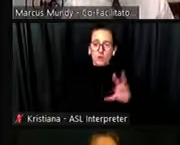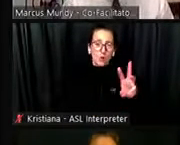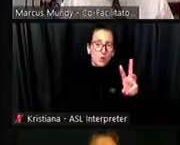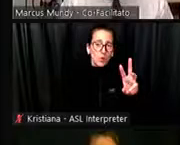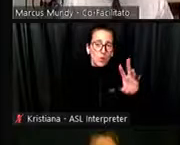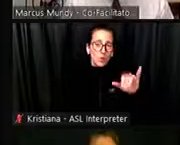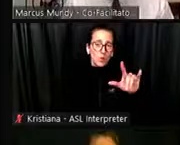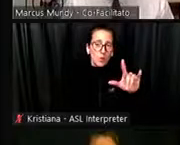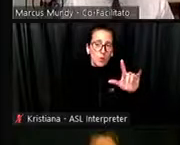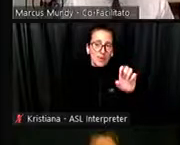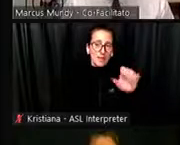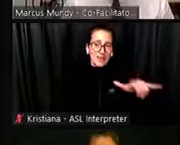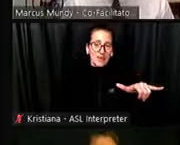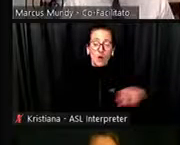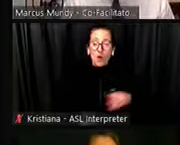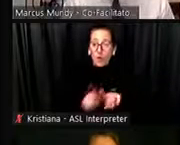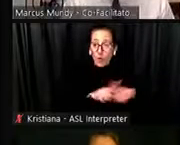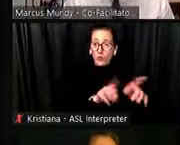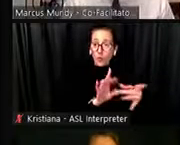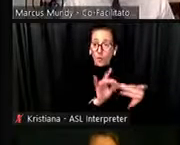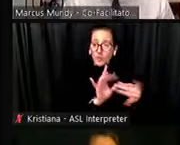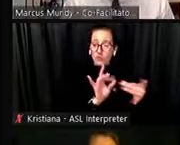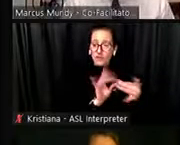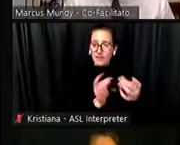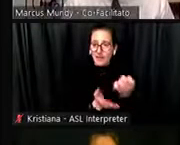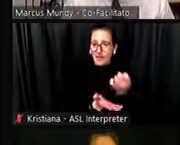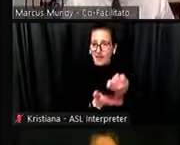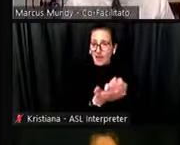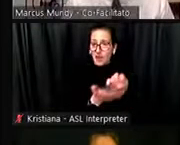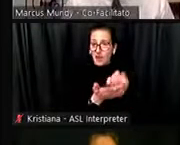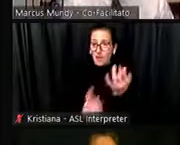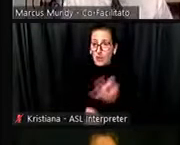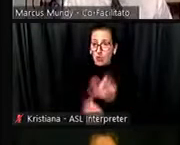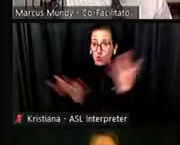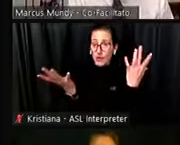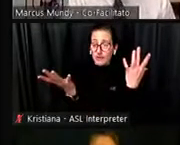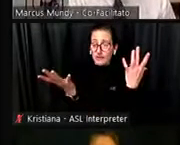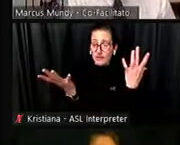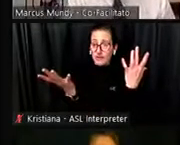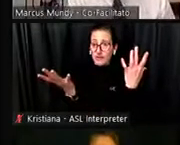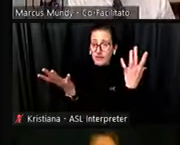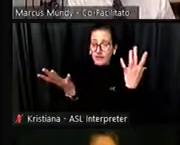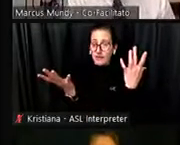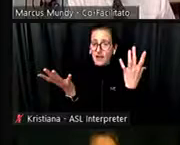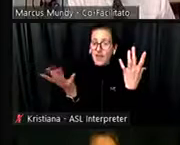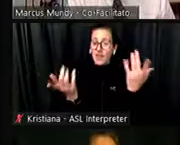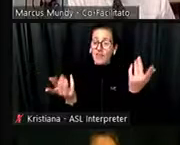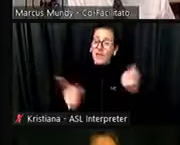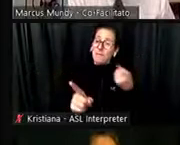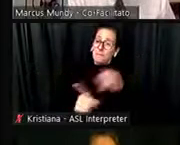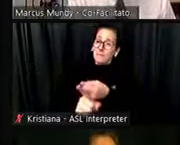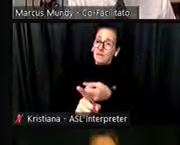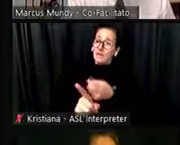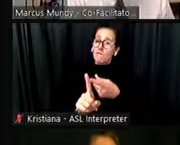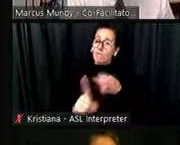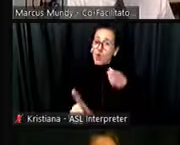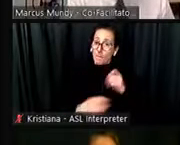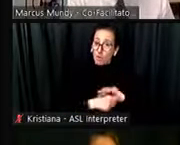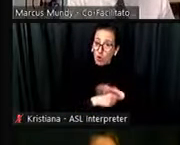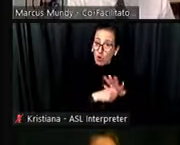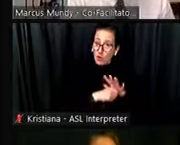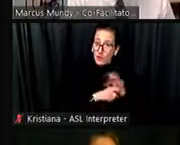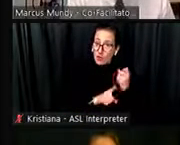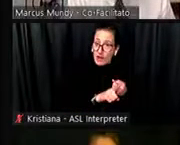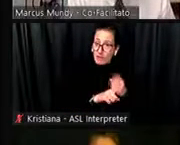the economic crisis that is associated with this public health crisis, the revenue that the state passes